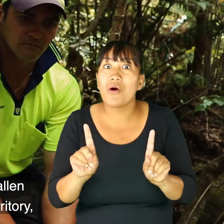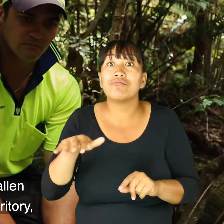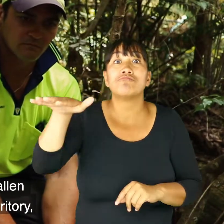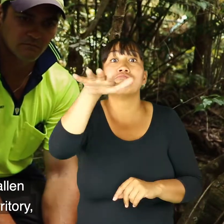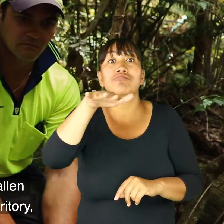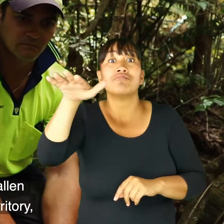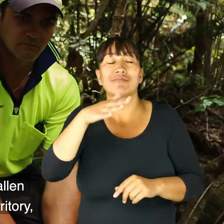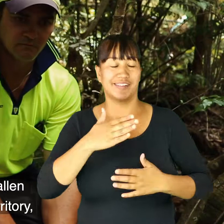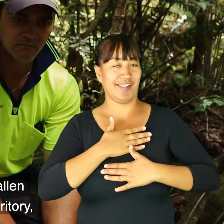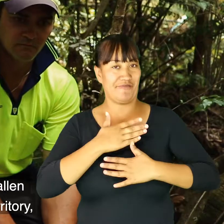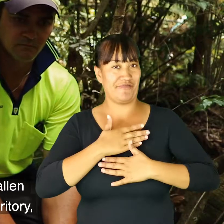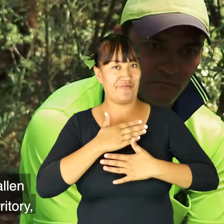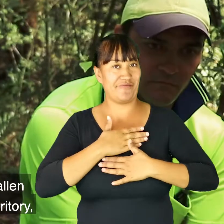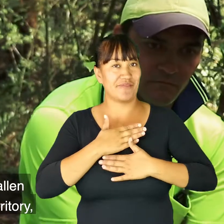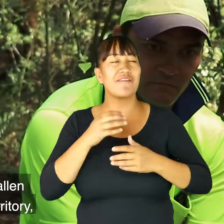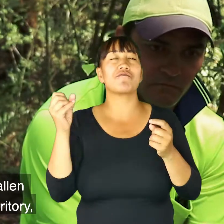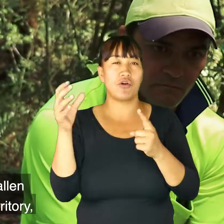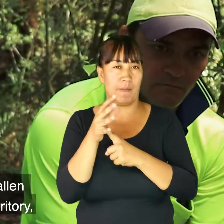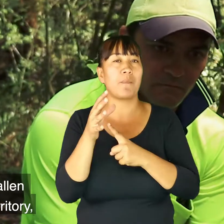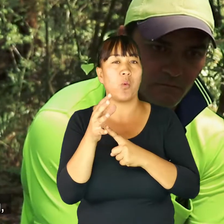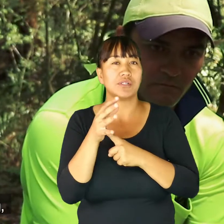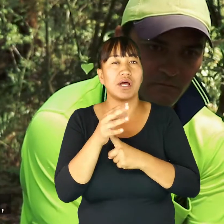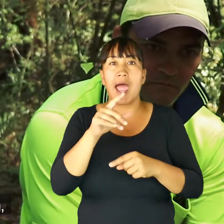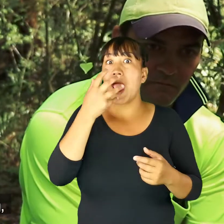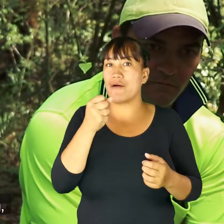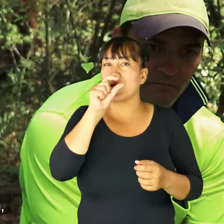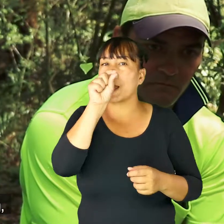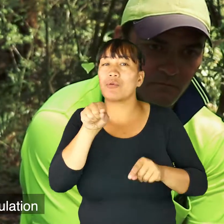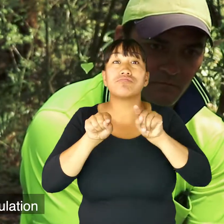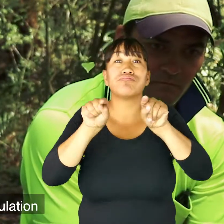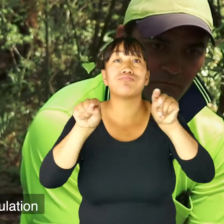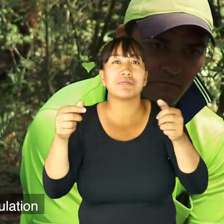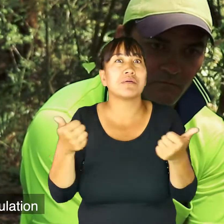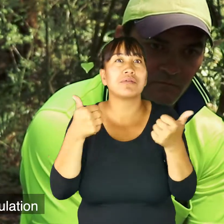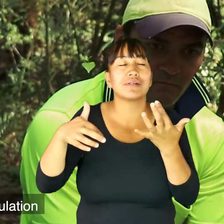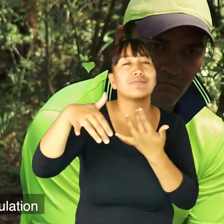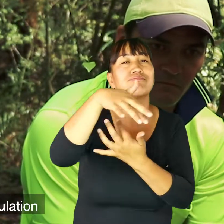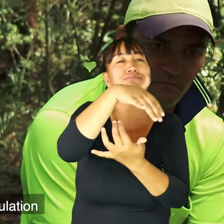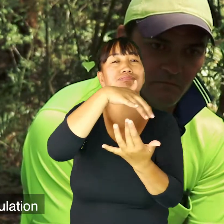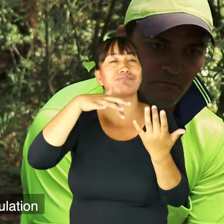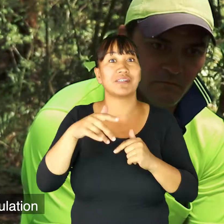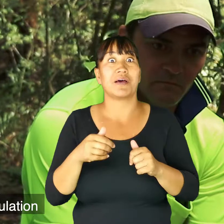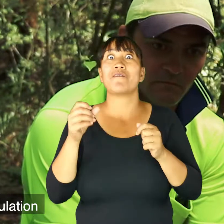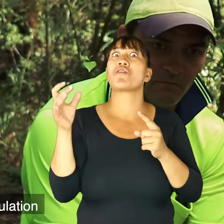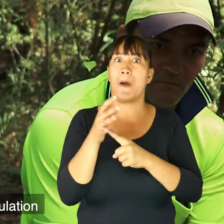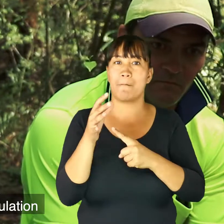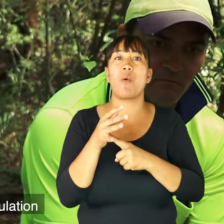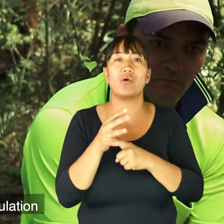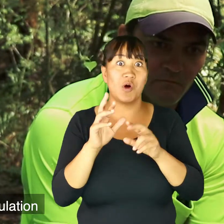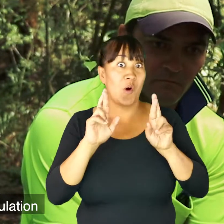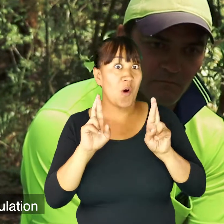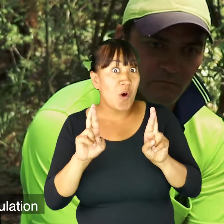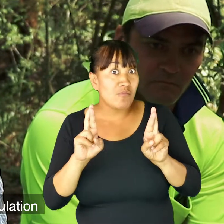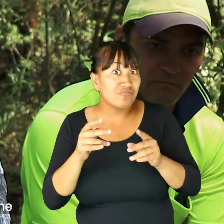So we know she's in a safe territory. That's the most important thing. There are other Kiwi here and a good established